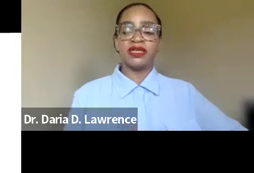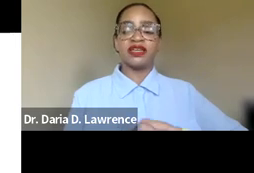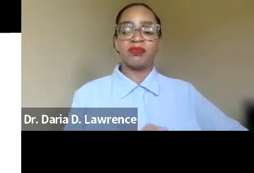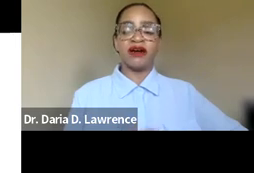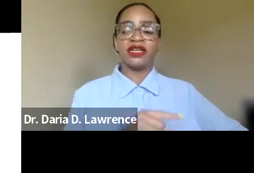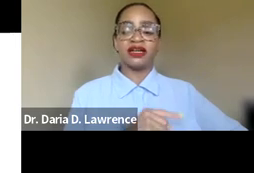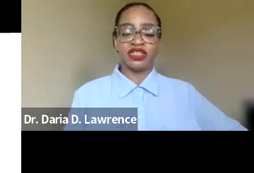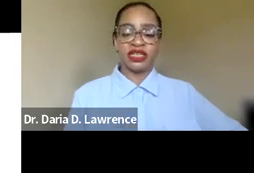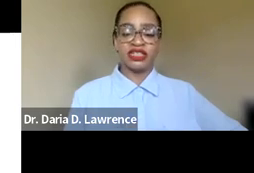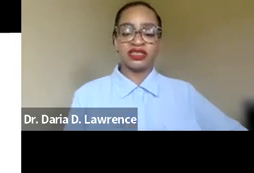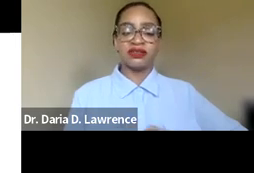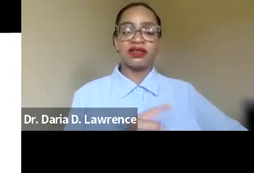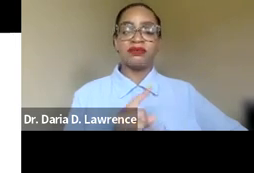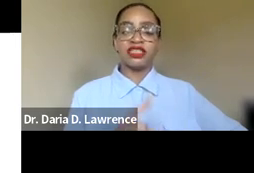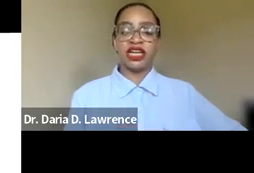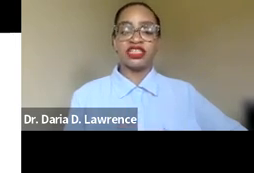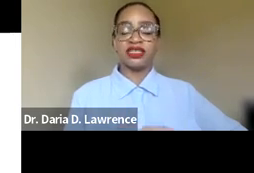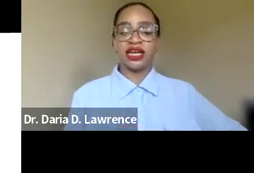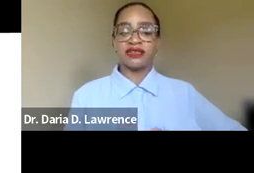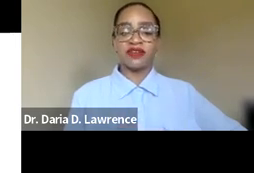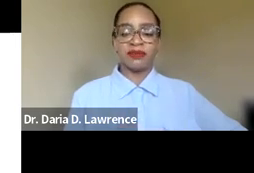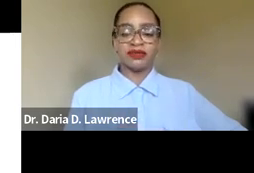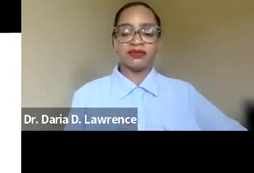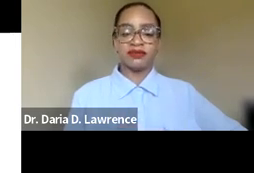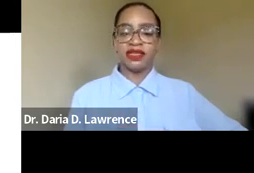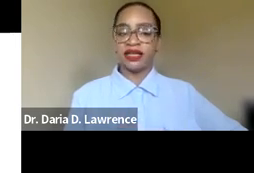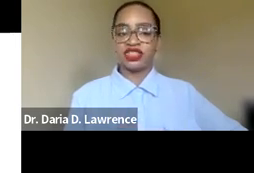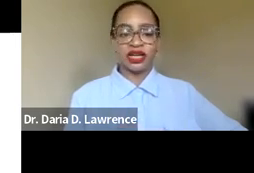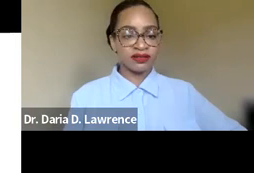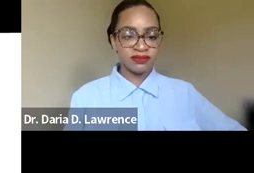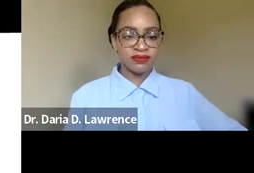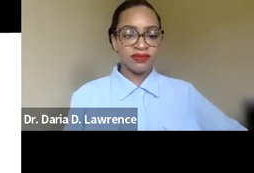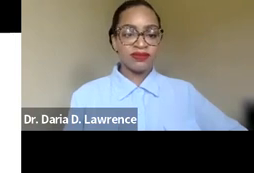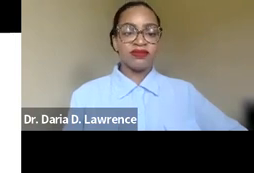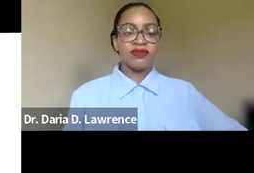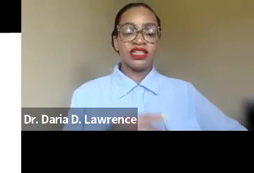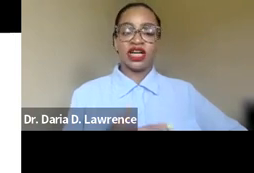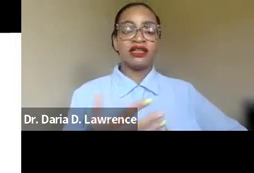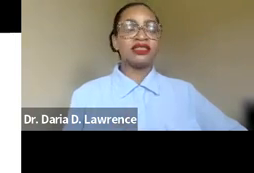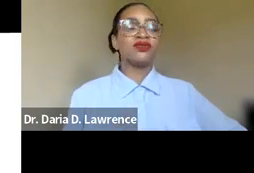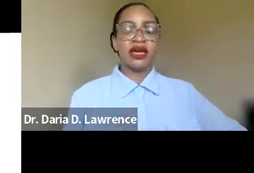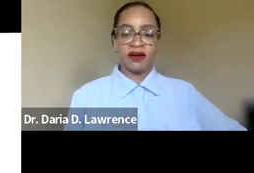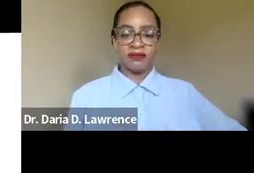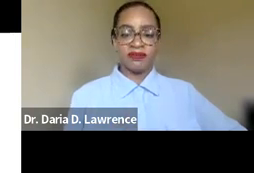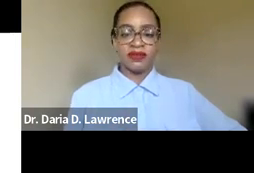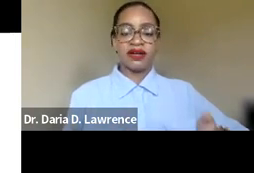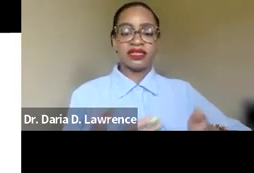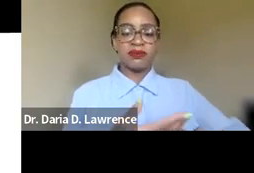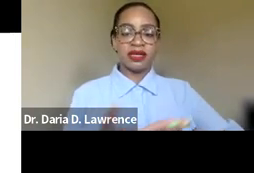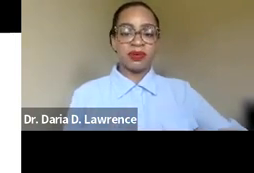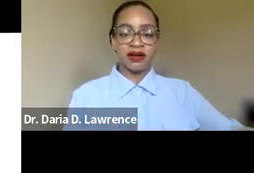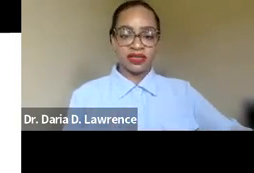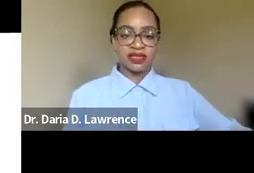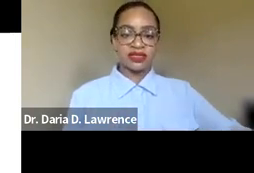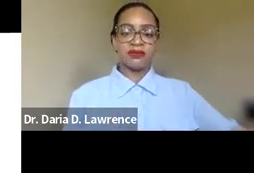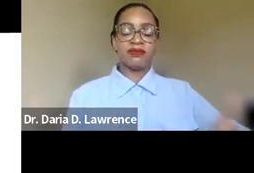mitigate the risk of poverty on education by changing the child's environment, not the child. The child is who they are. They are